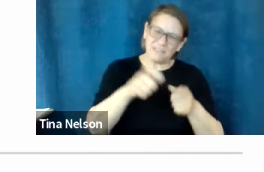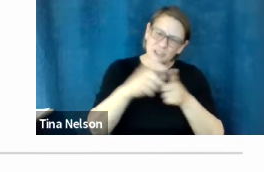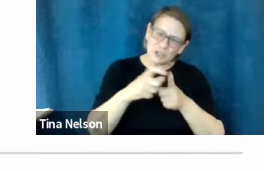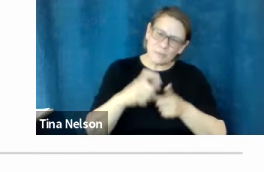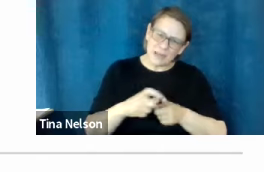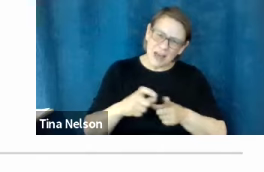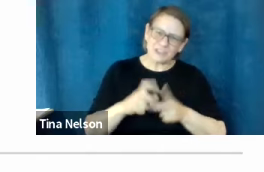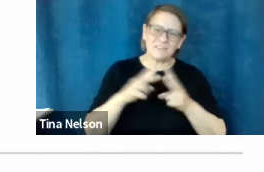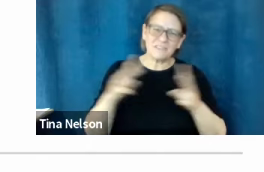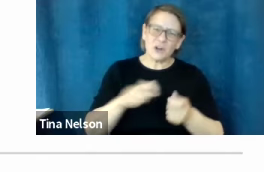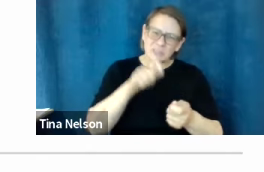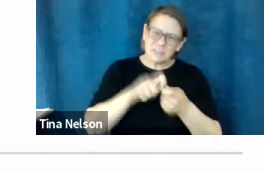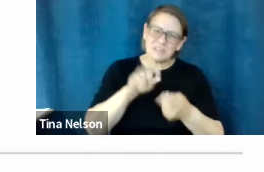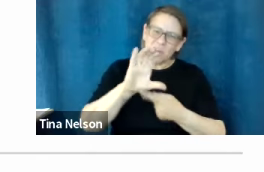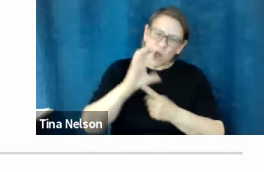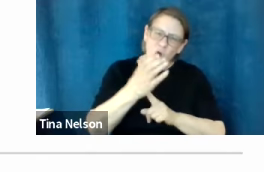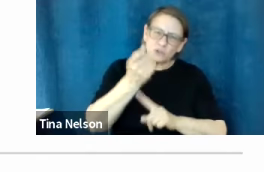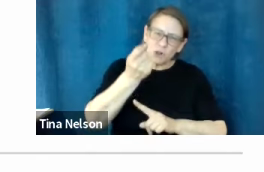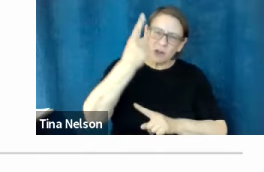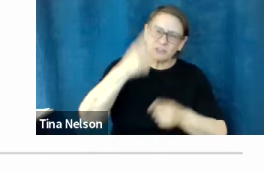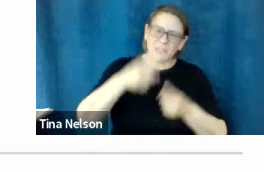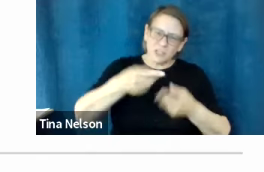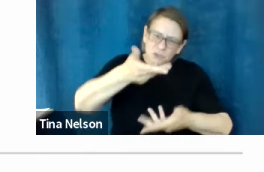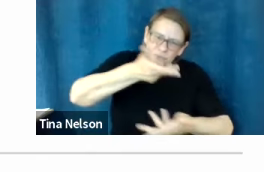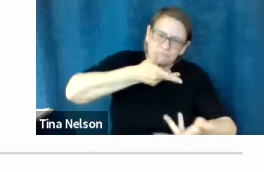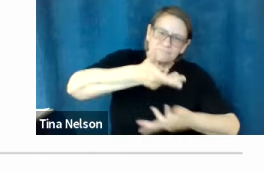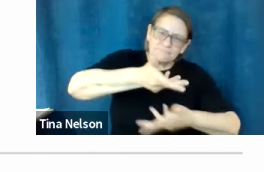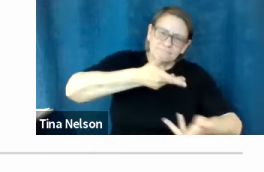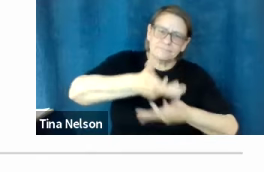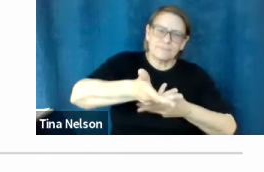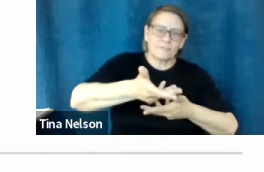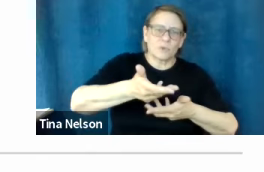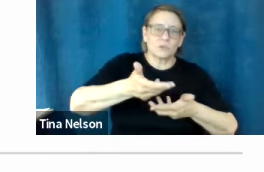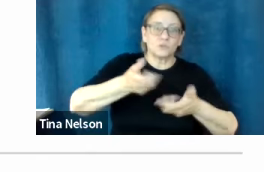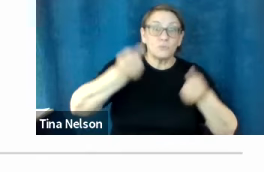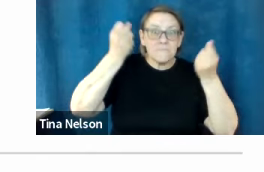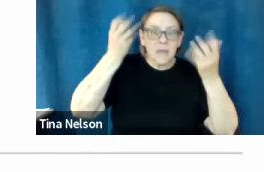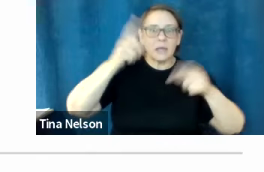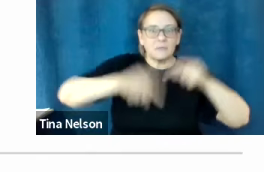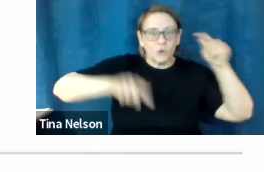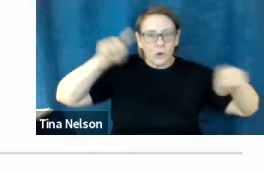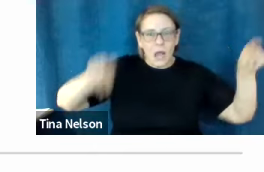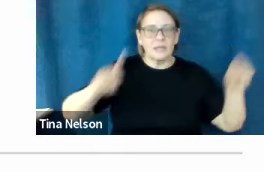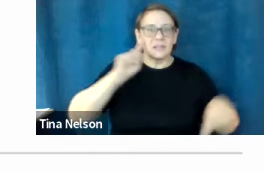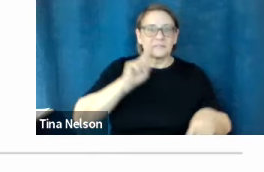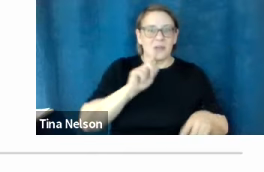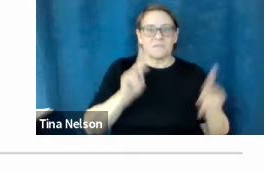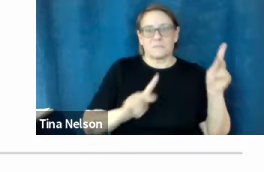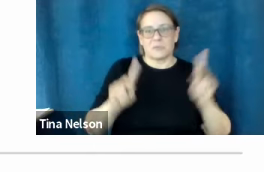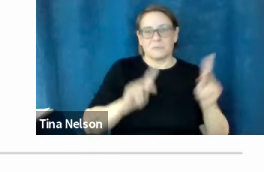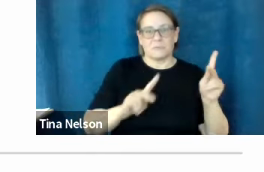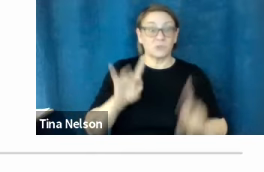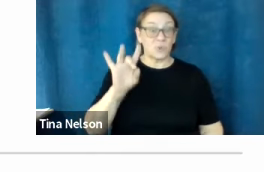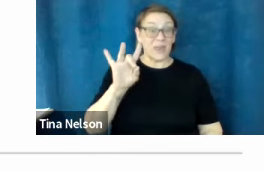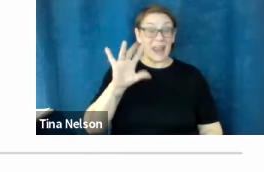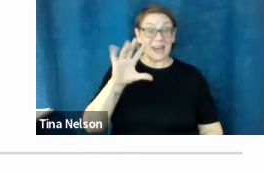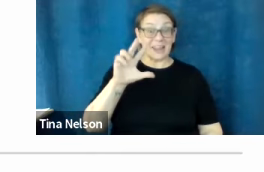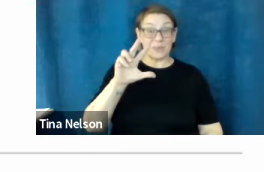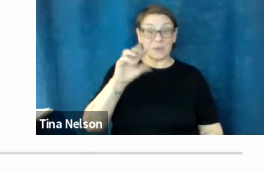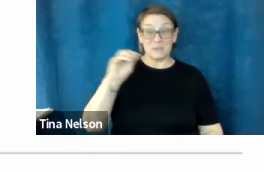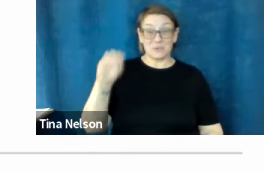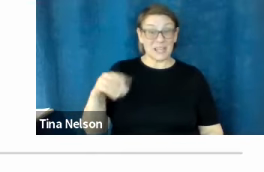specific cultural understanding to transmit to the variety of, of deaf community members. So this 83% is,